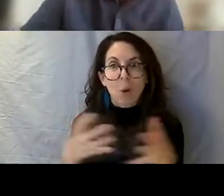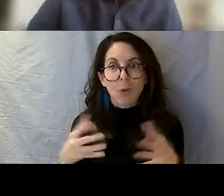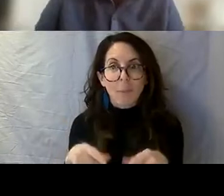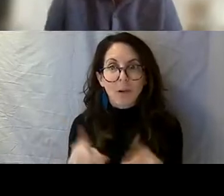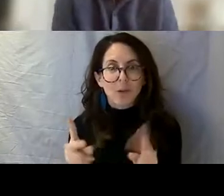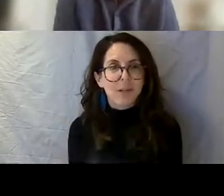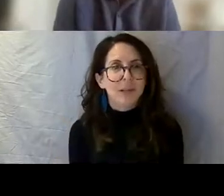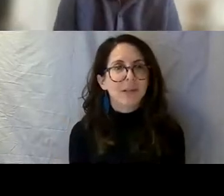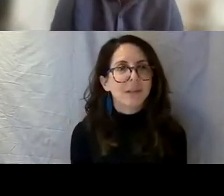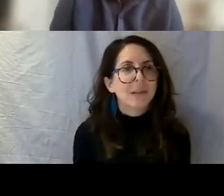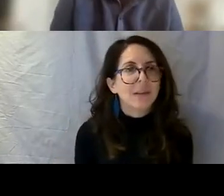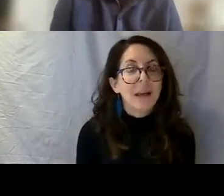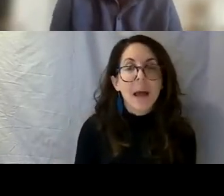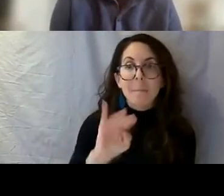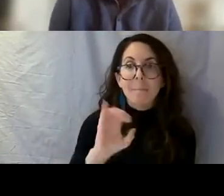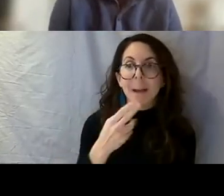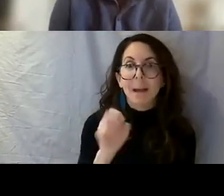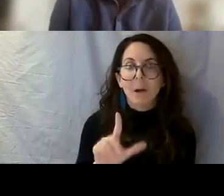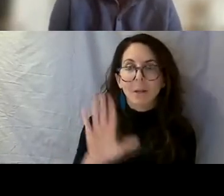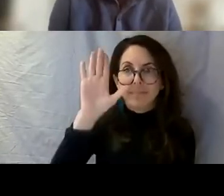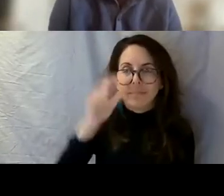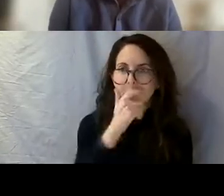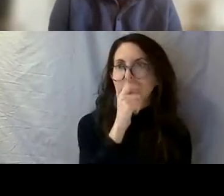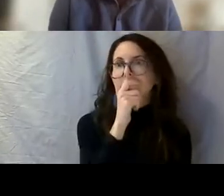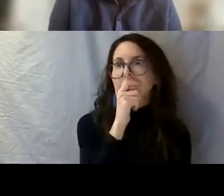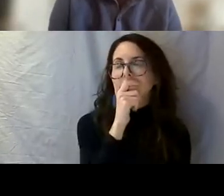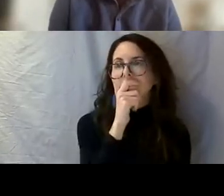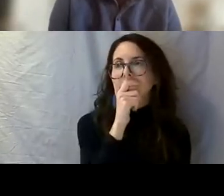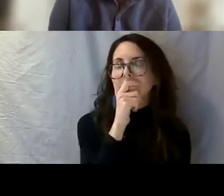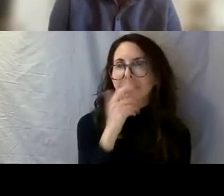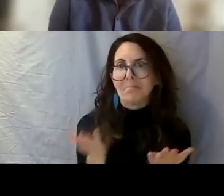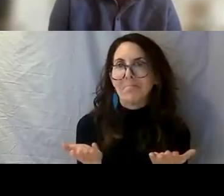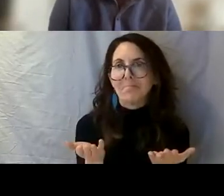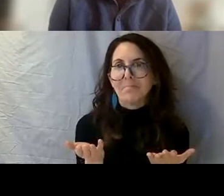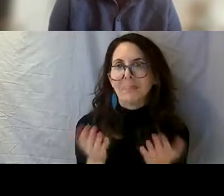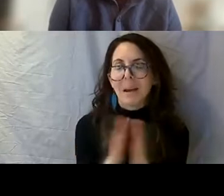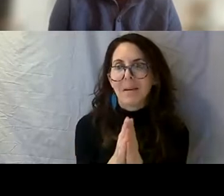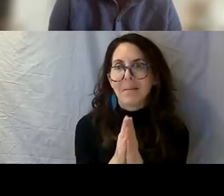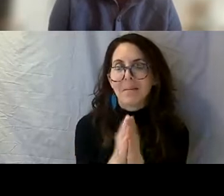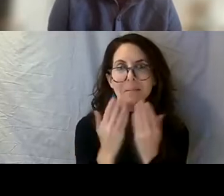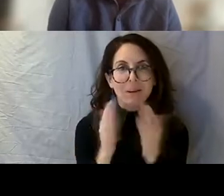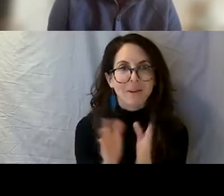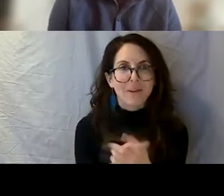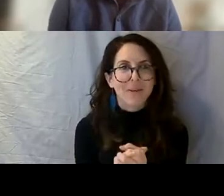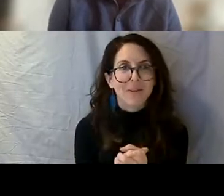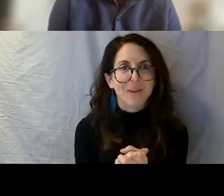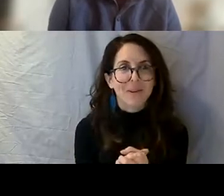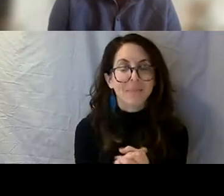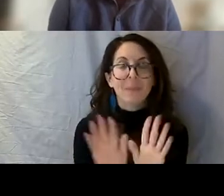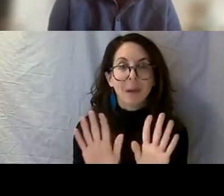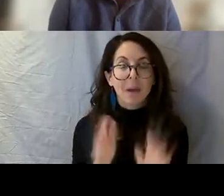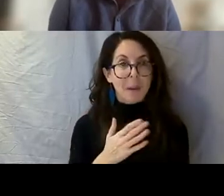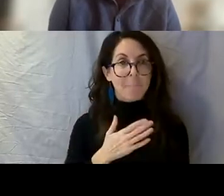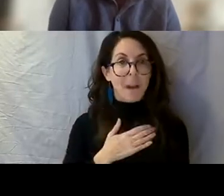I don't have that one sorted entirely. I mean, I will say that kind of my part of my